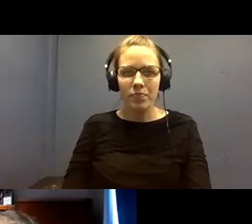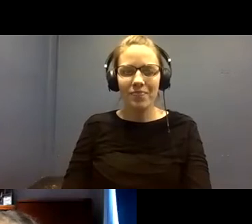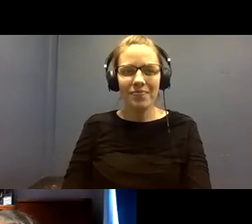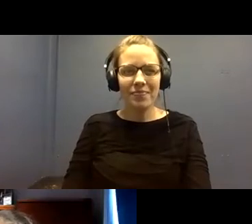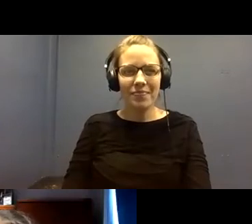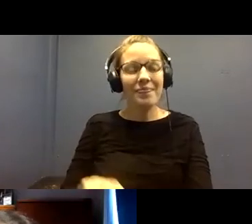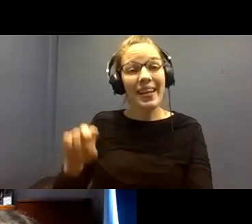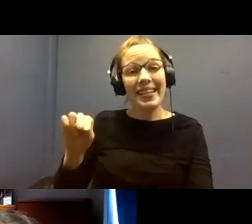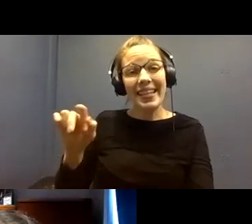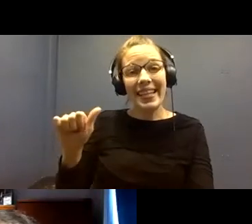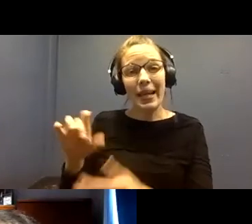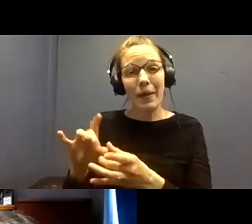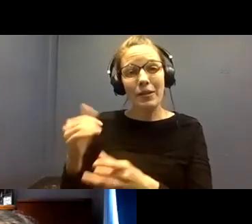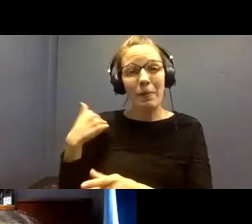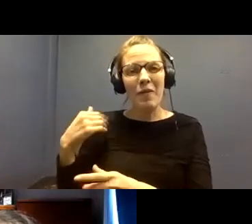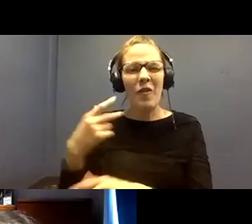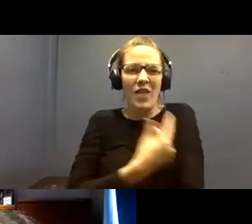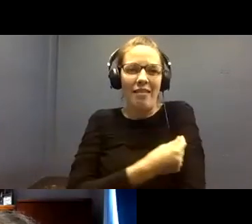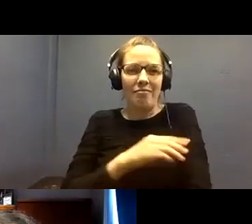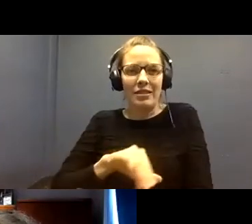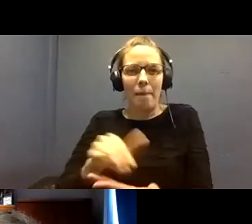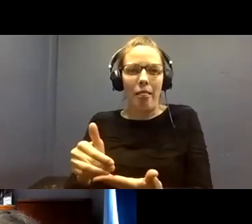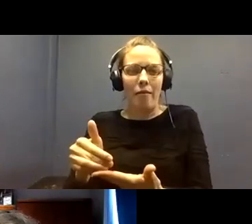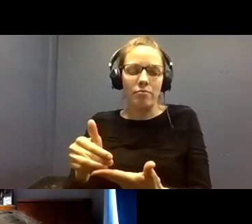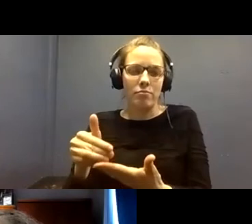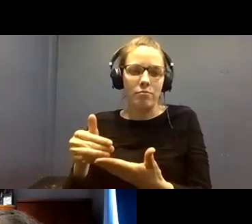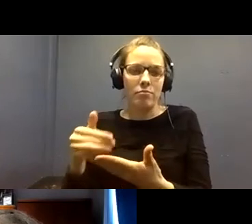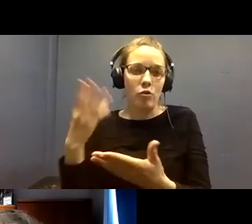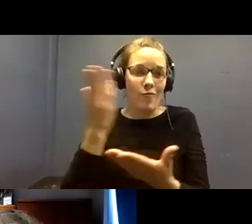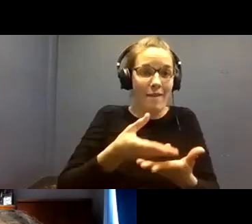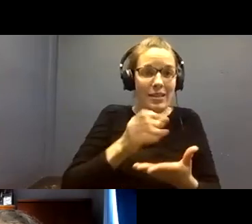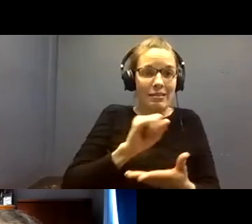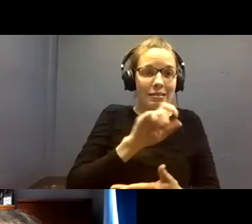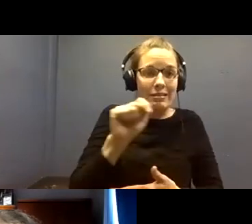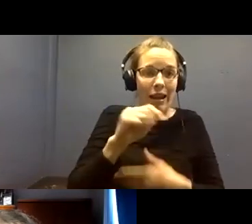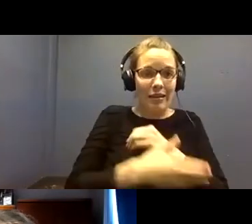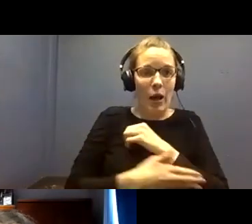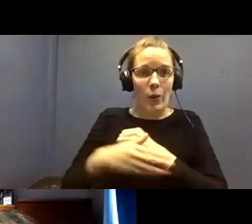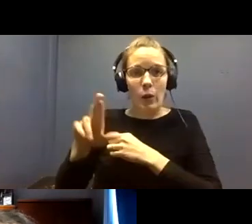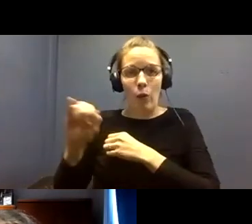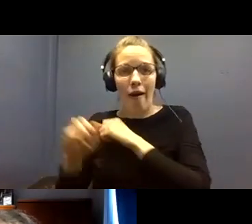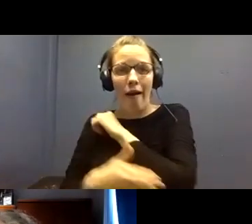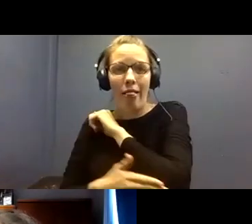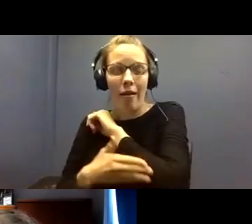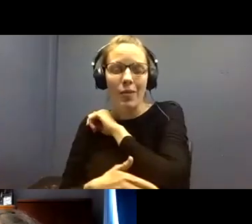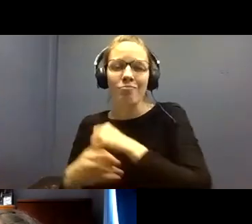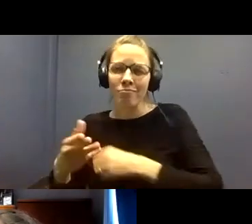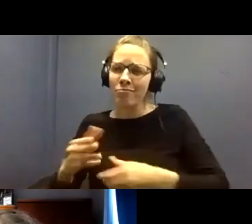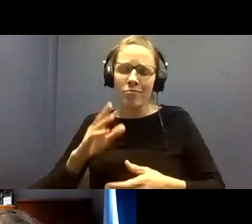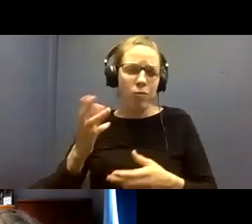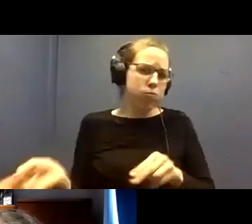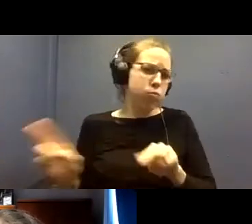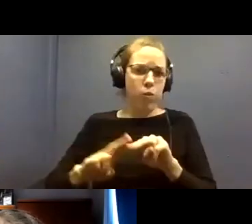As Nita mentioned, the vaccine supply coming into Scott County and Rock Island County has increased dramatically since the beginning